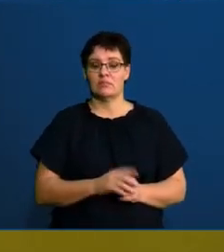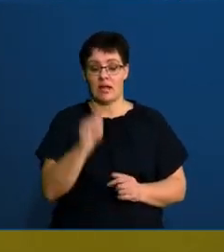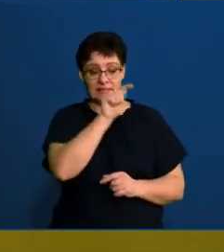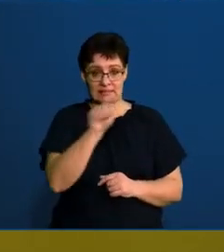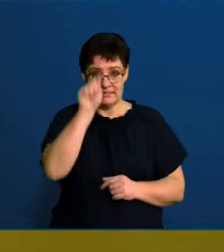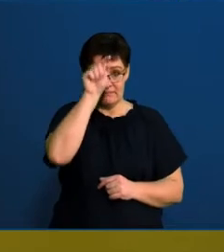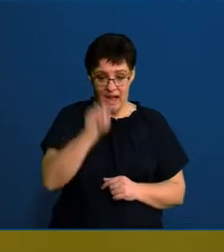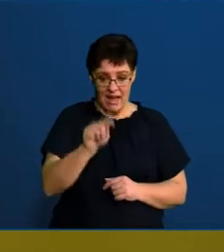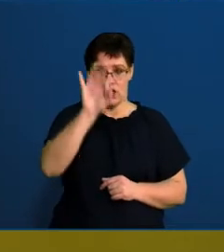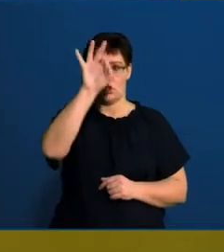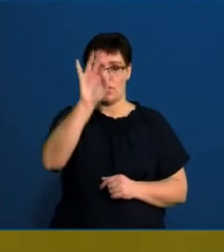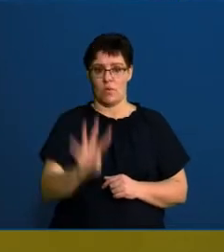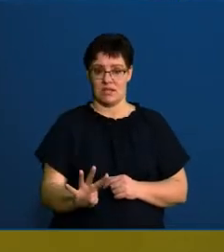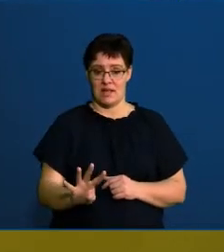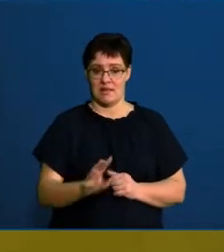by 3/4.